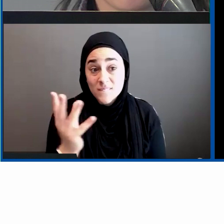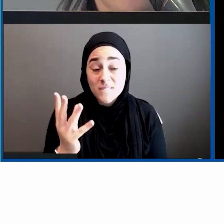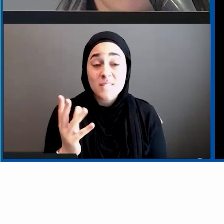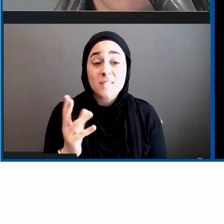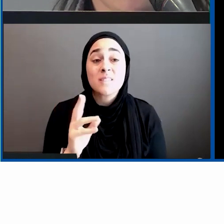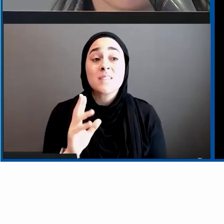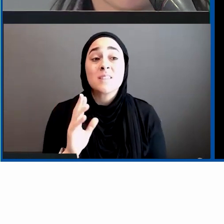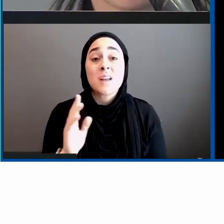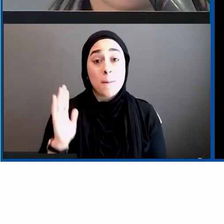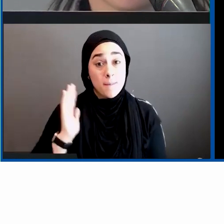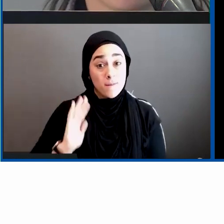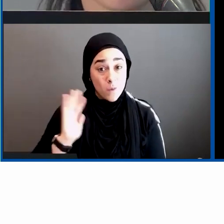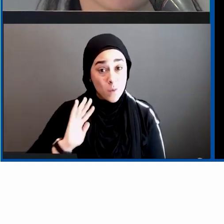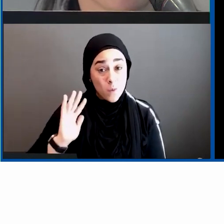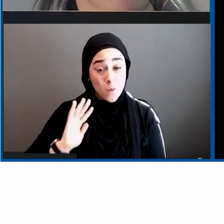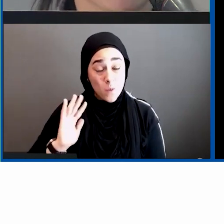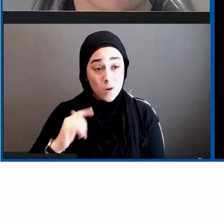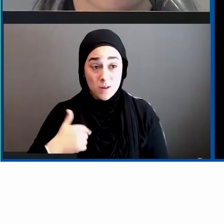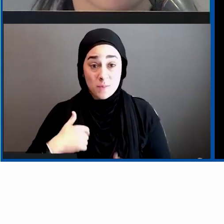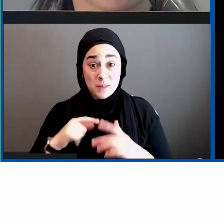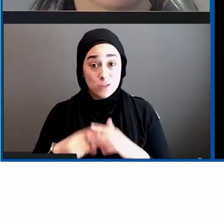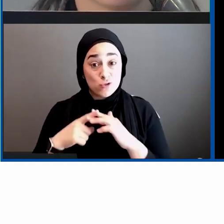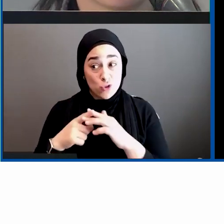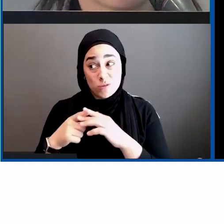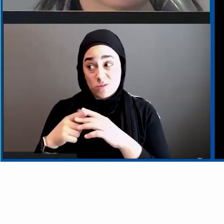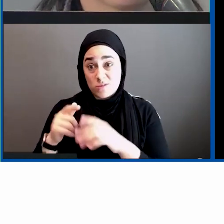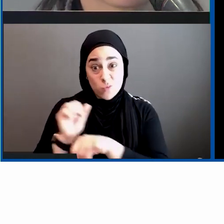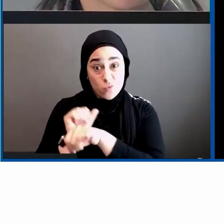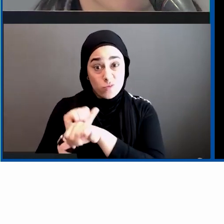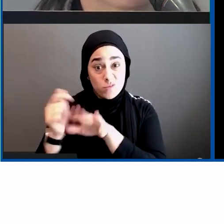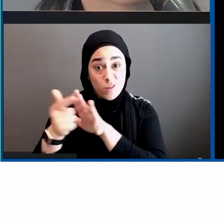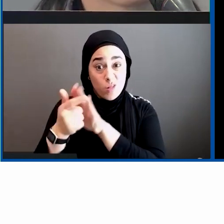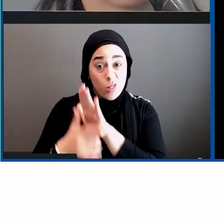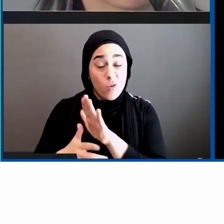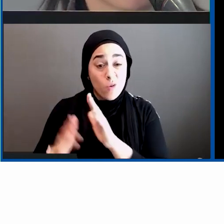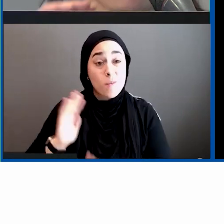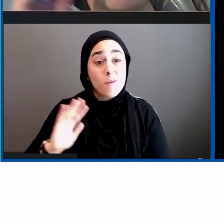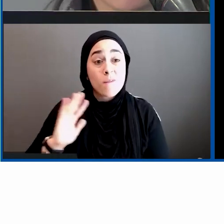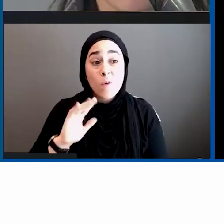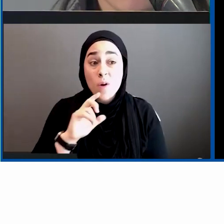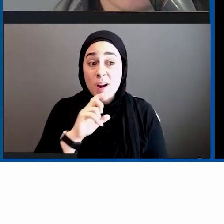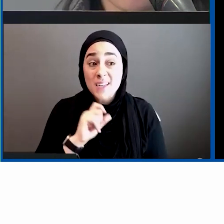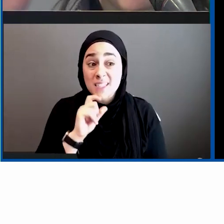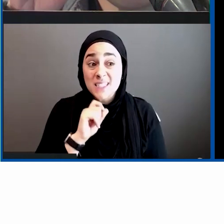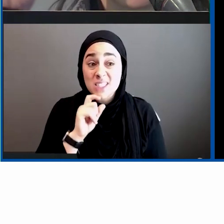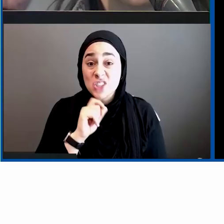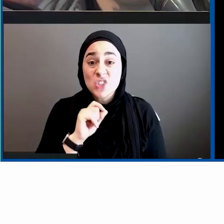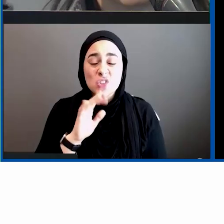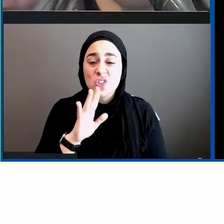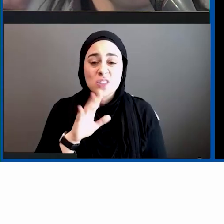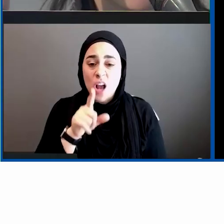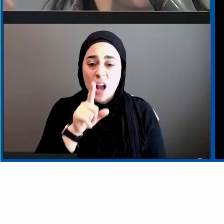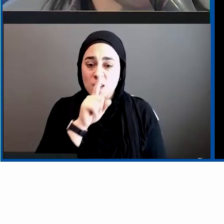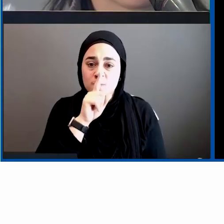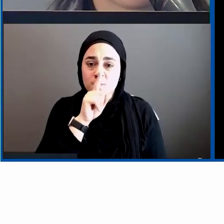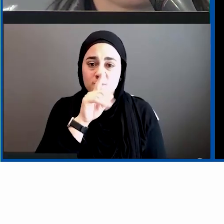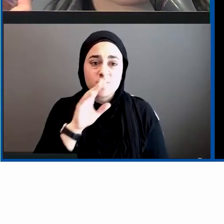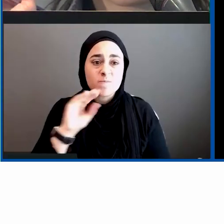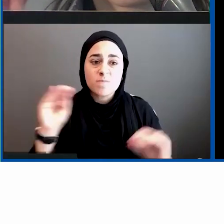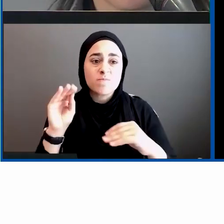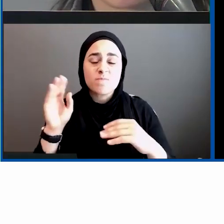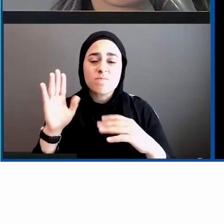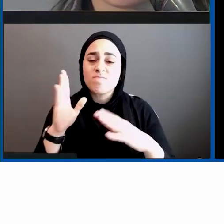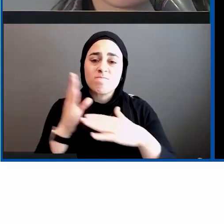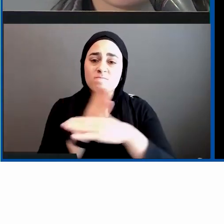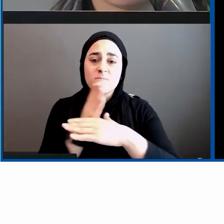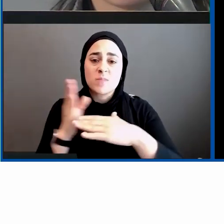old age of consent, when I started practicing law, was a blanket age. There was no in between years. It